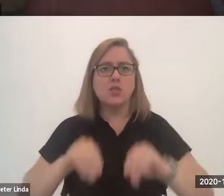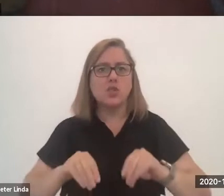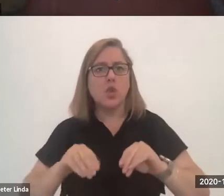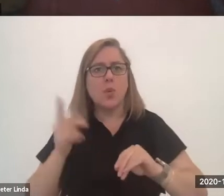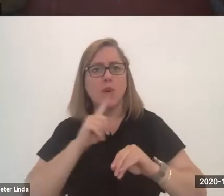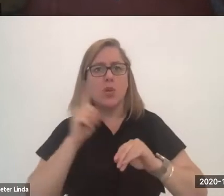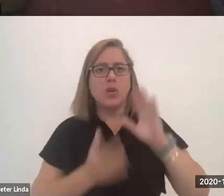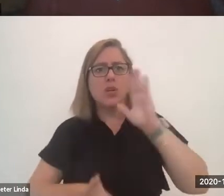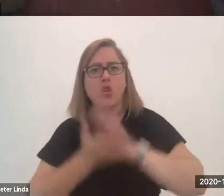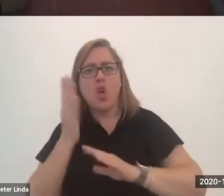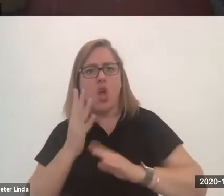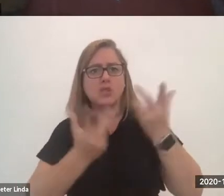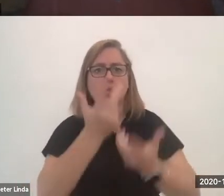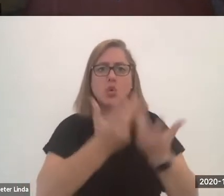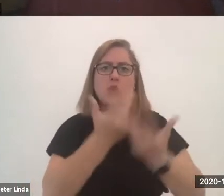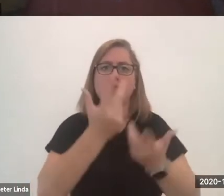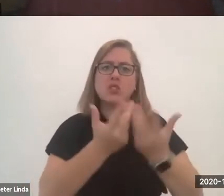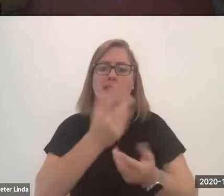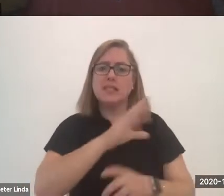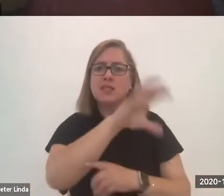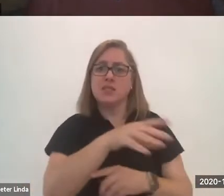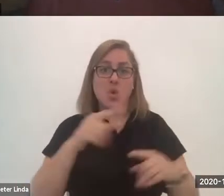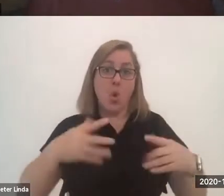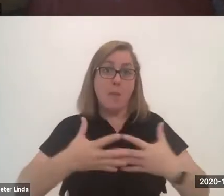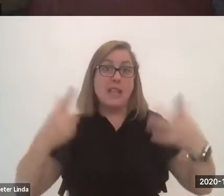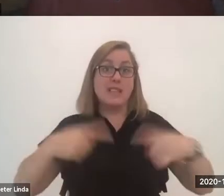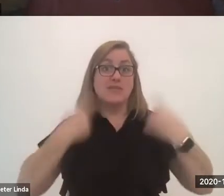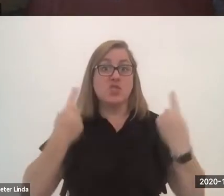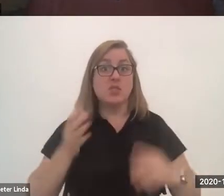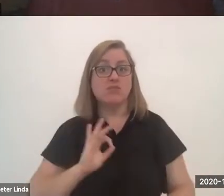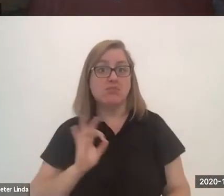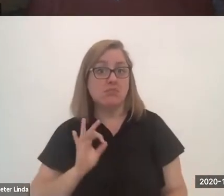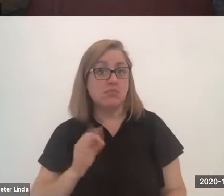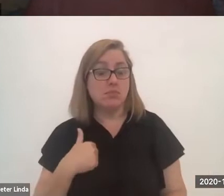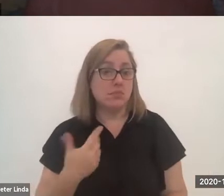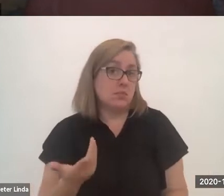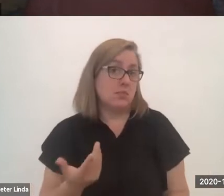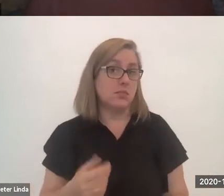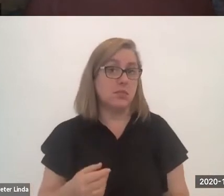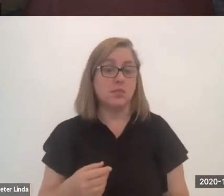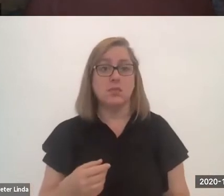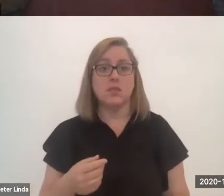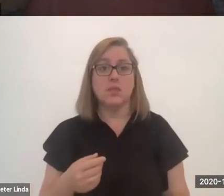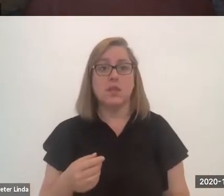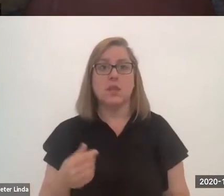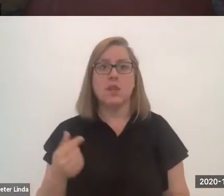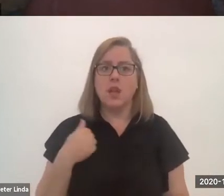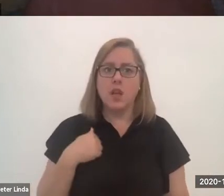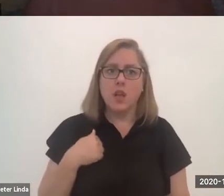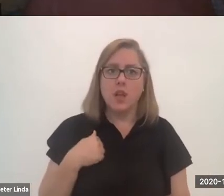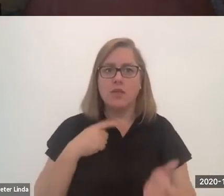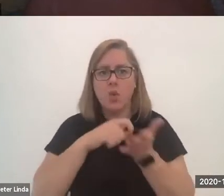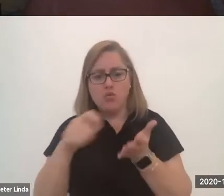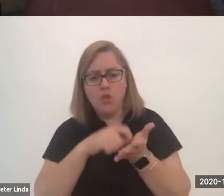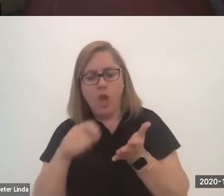to campus with uni, so it wasn't really that different. I think for me... it was, in terms of